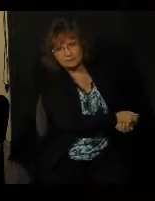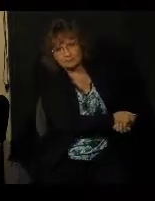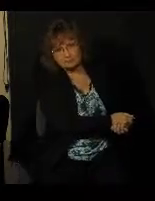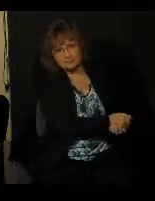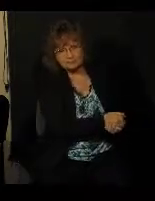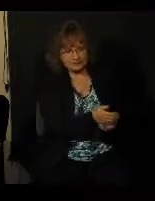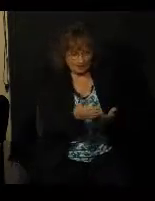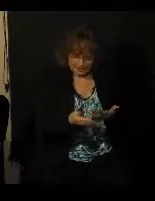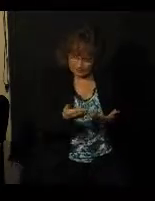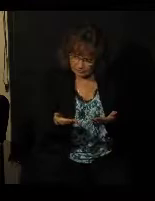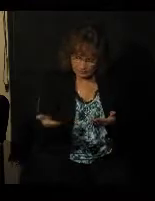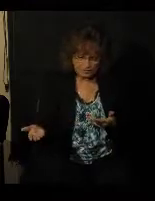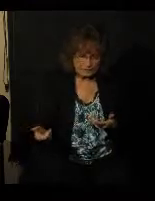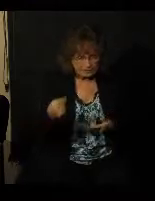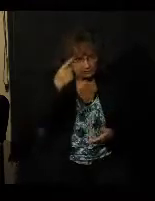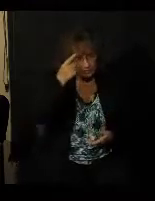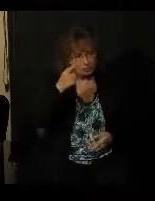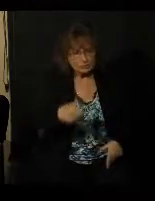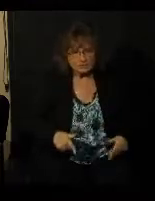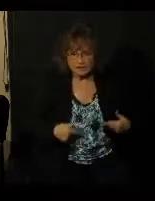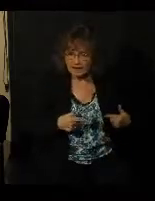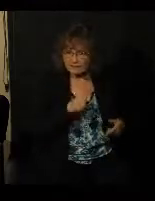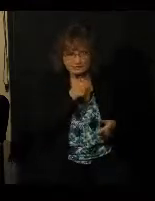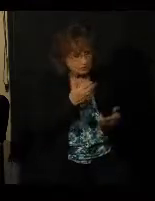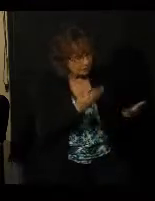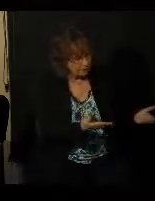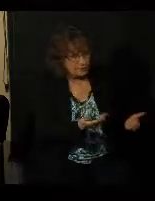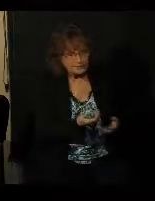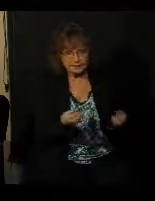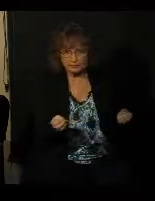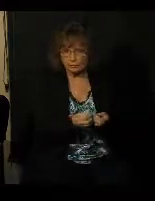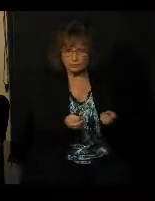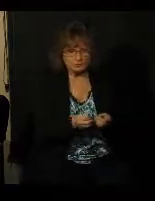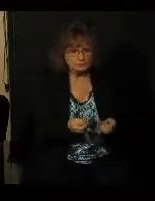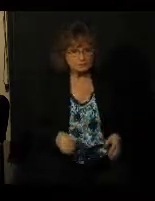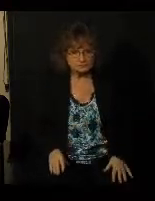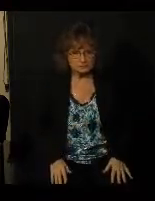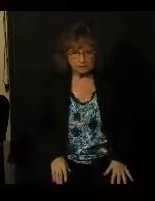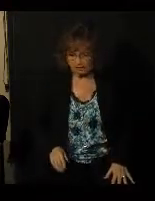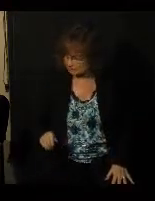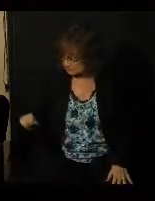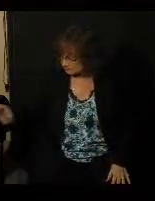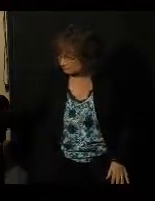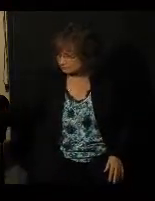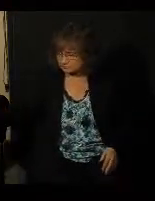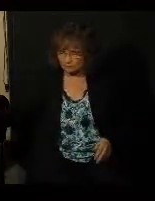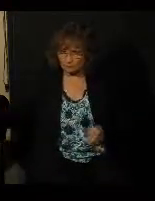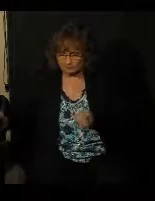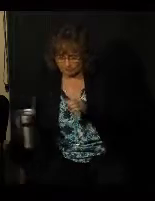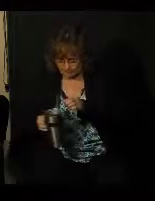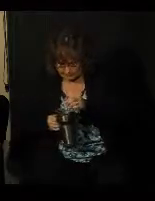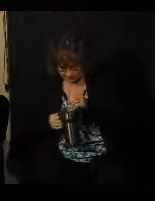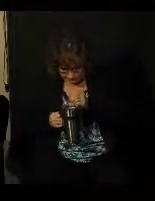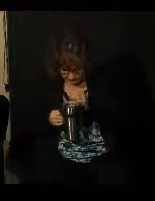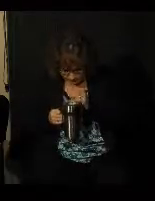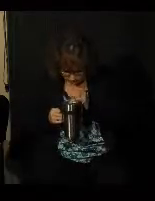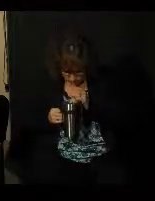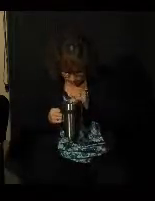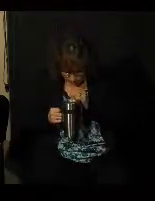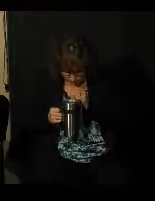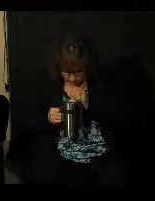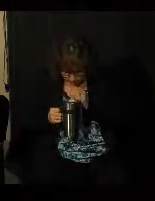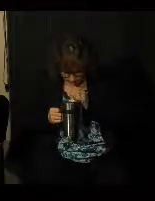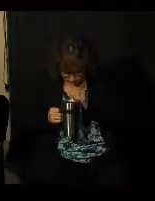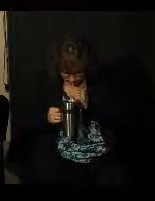life is not there. So they're not allowed to have cell phone. Wow. No. In America?